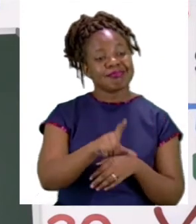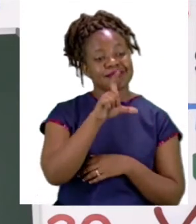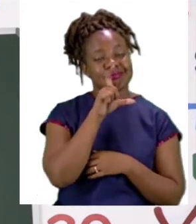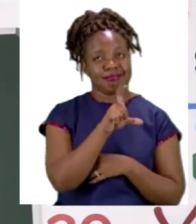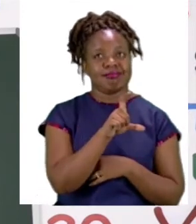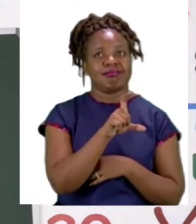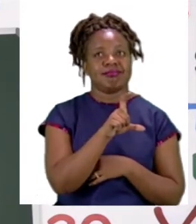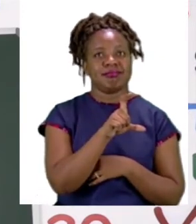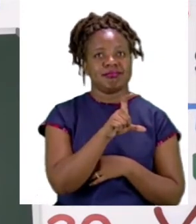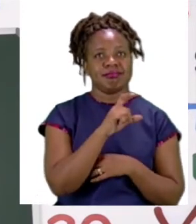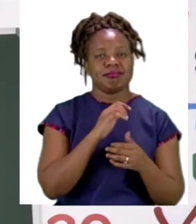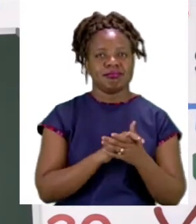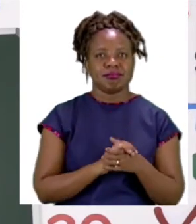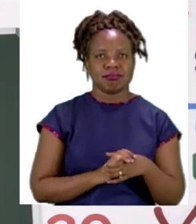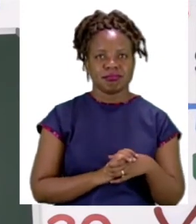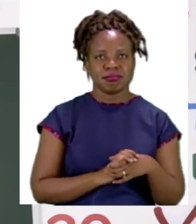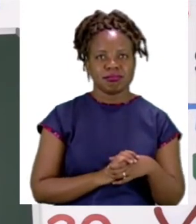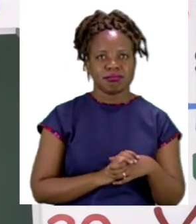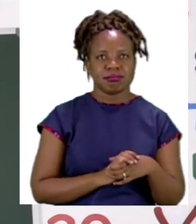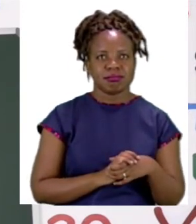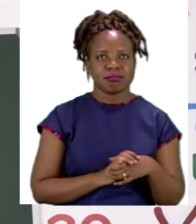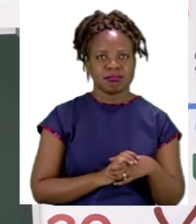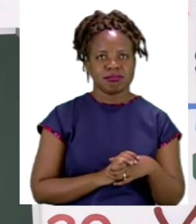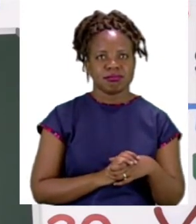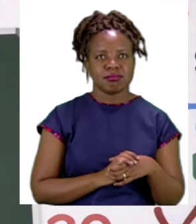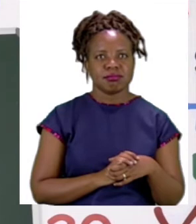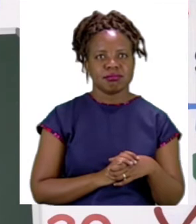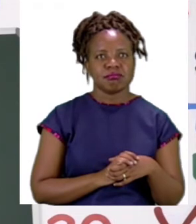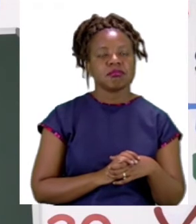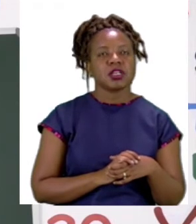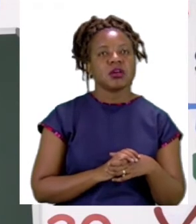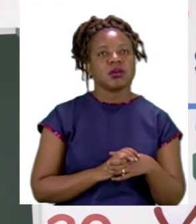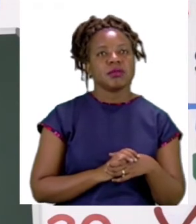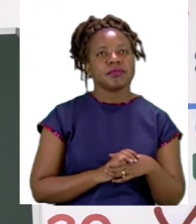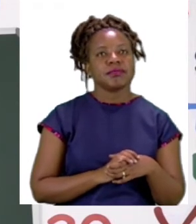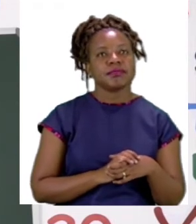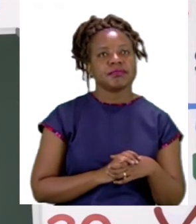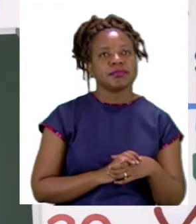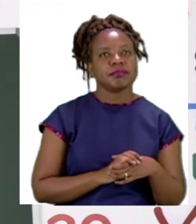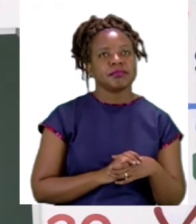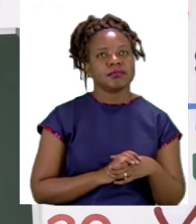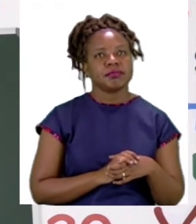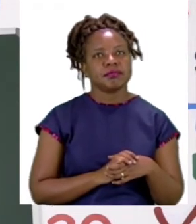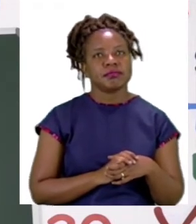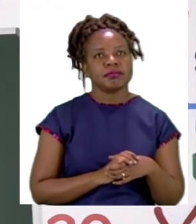Let me use a different color so you'll be able to see. Let's say red for now. So I have,